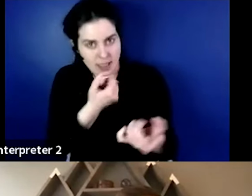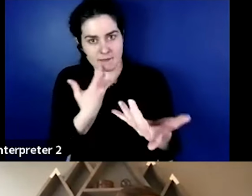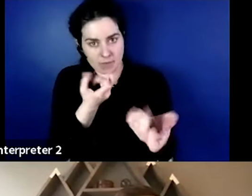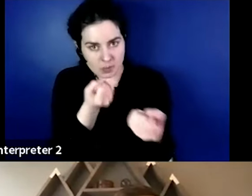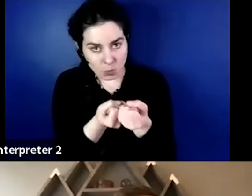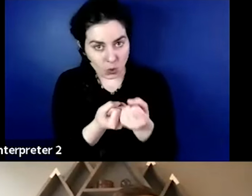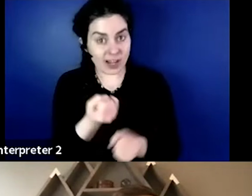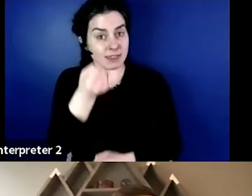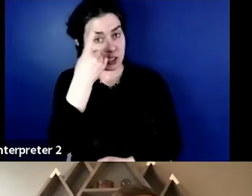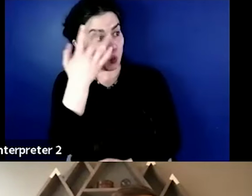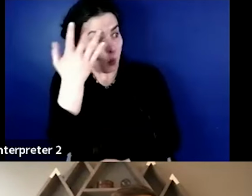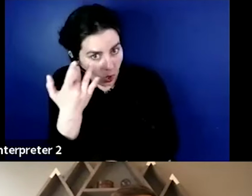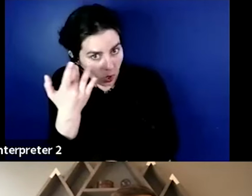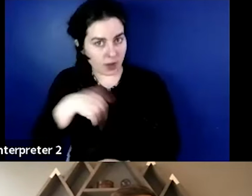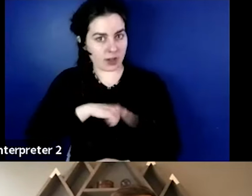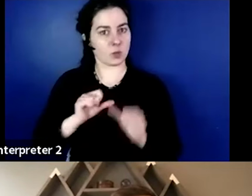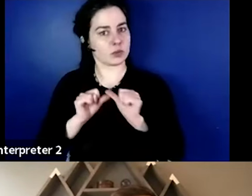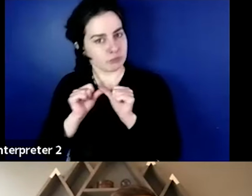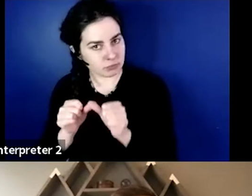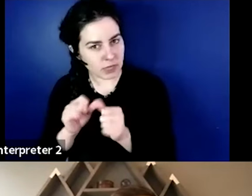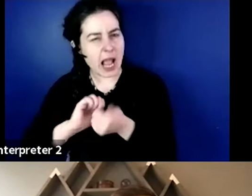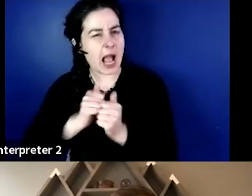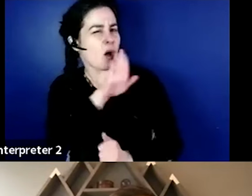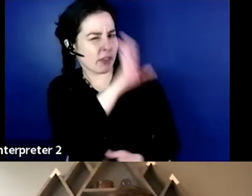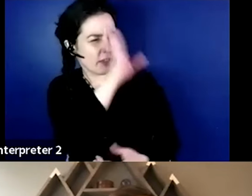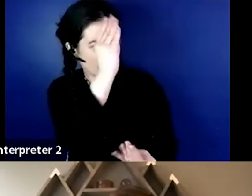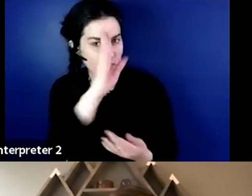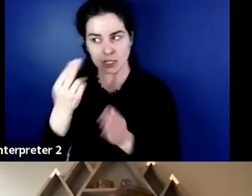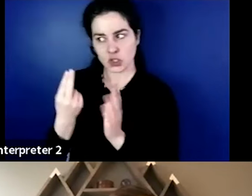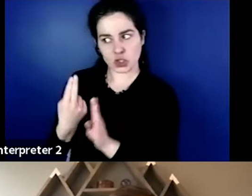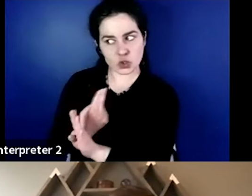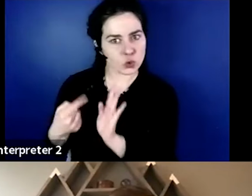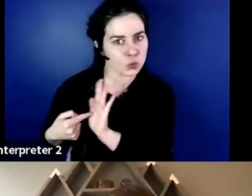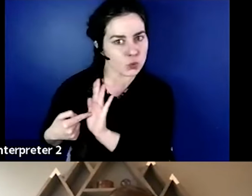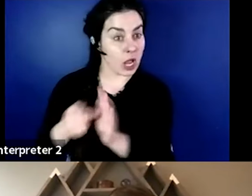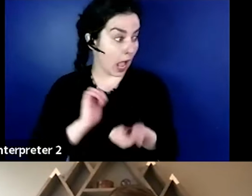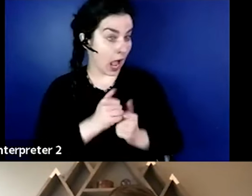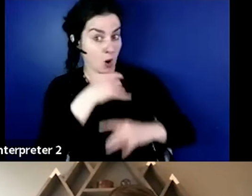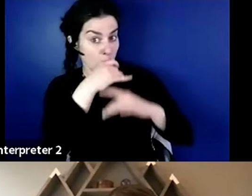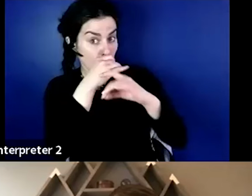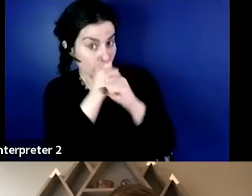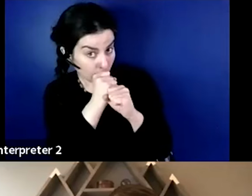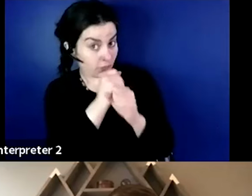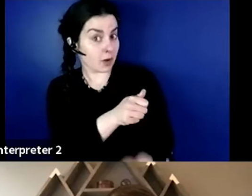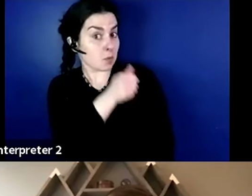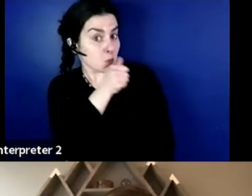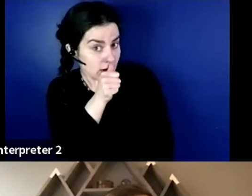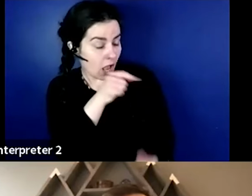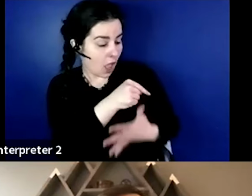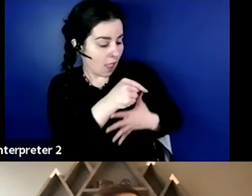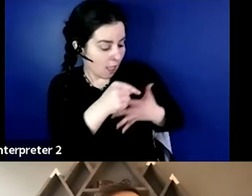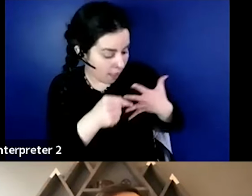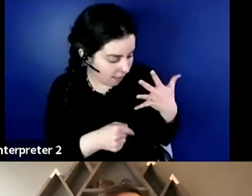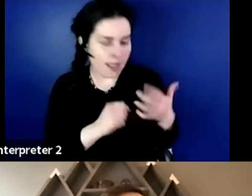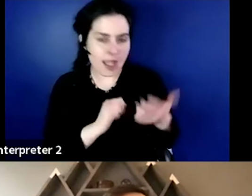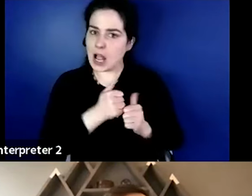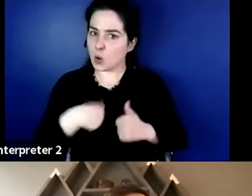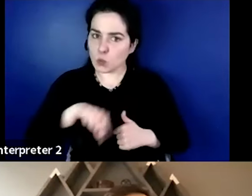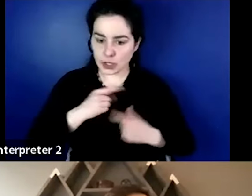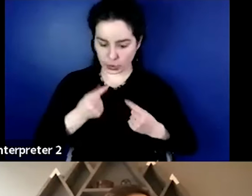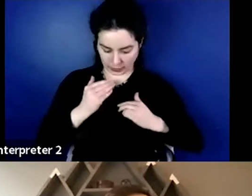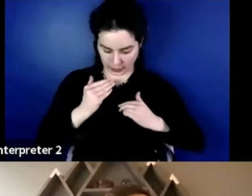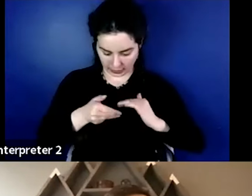doing, why we're doing it, how we're using their information, how we're protecting their privacy, all of those different things,